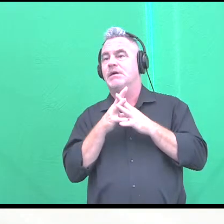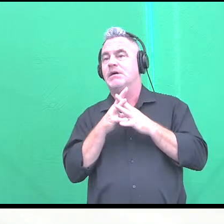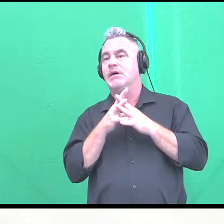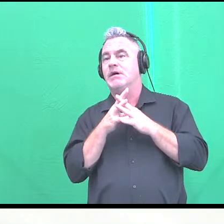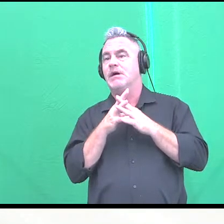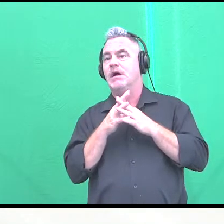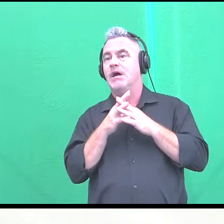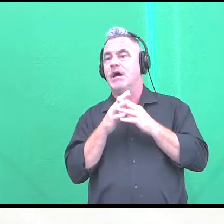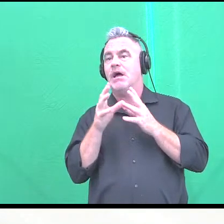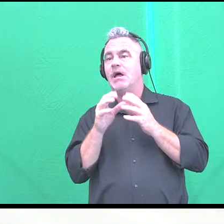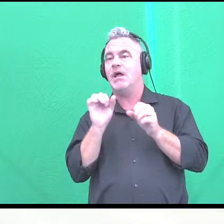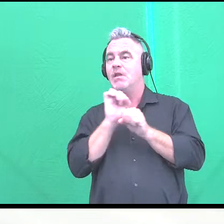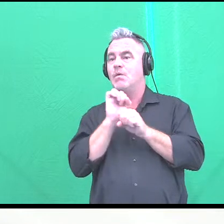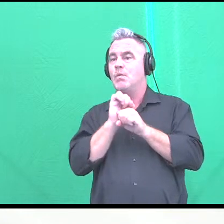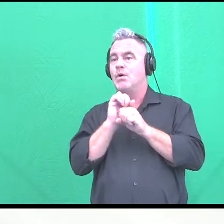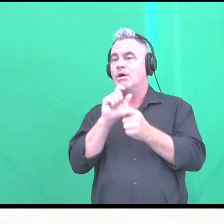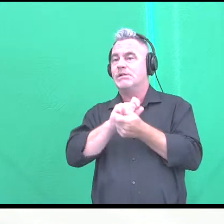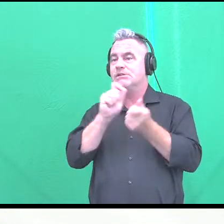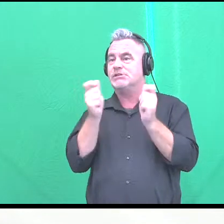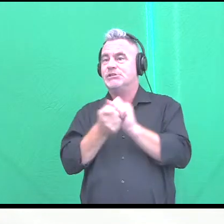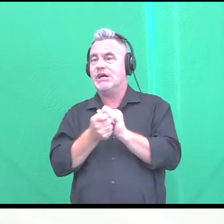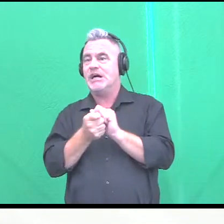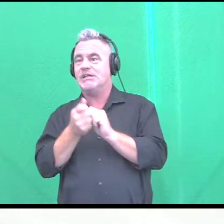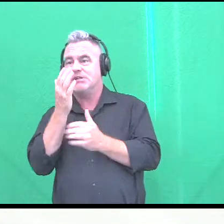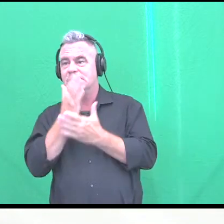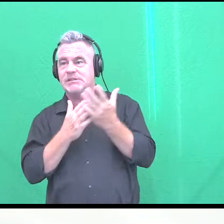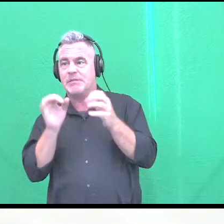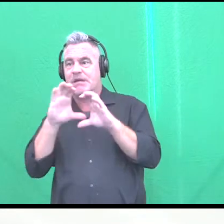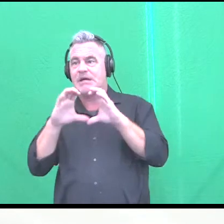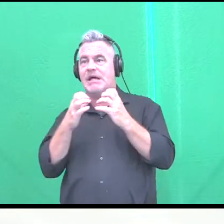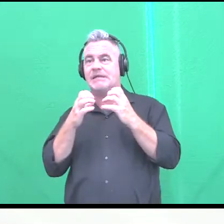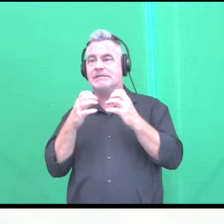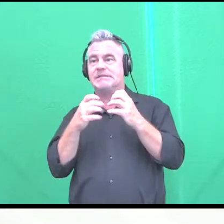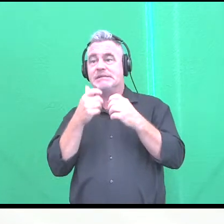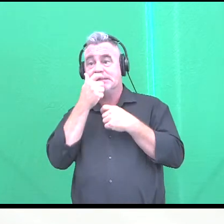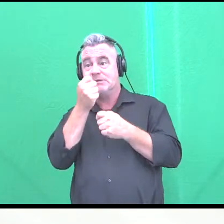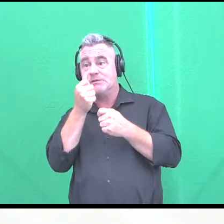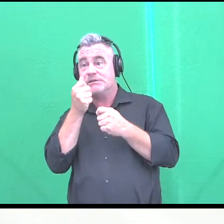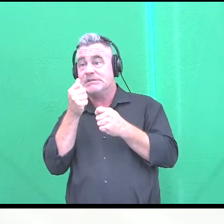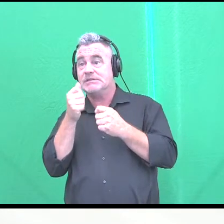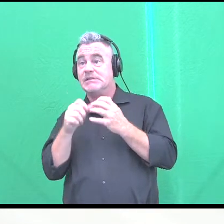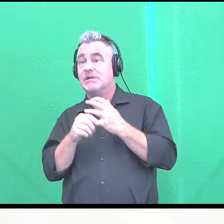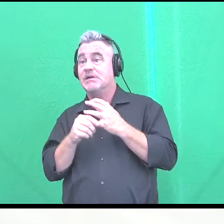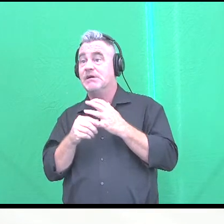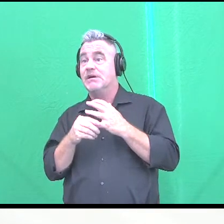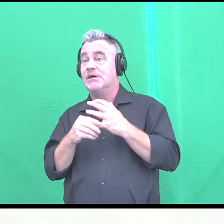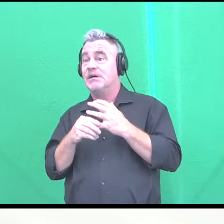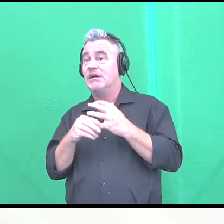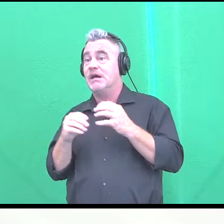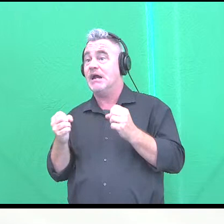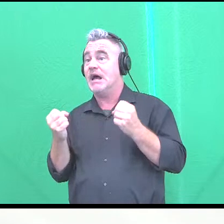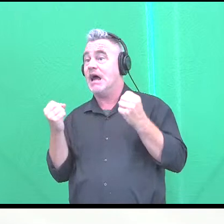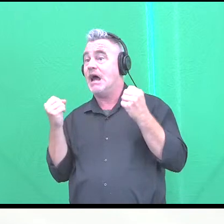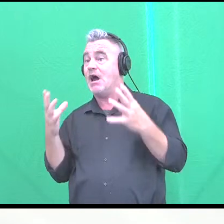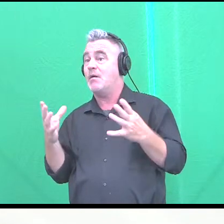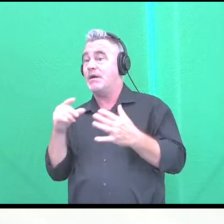coursework changes. And of course, I'm interested also in knowing about how many graduates we